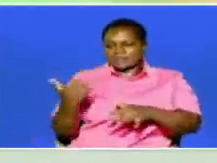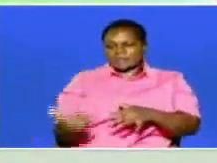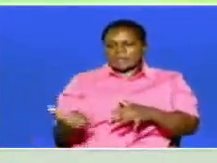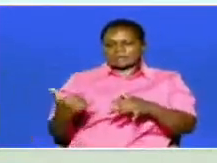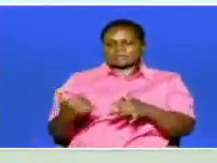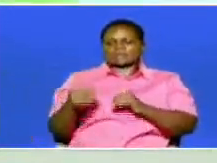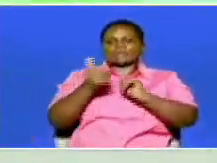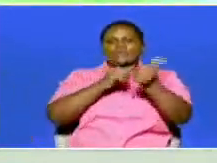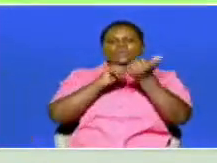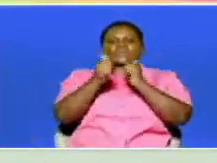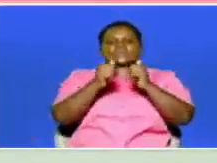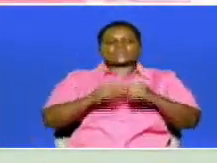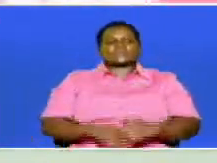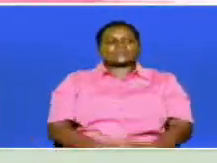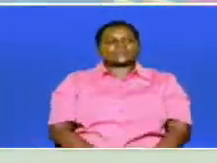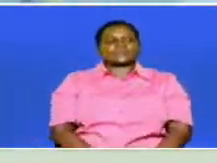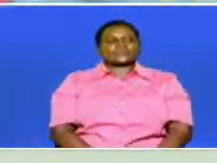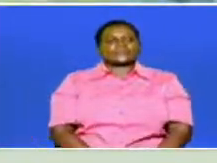Trophy.